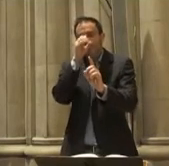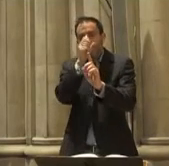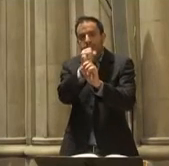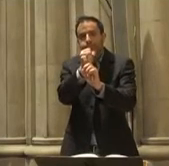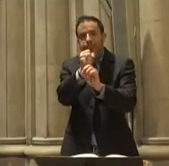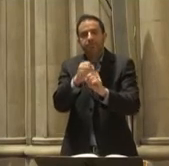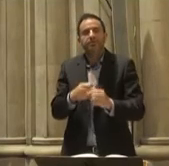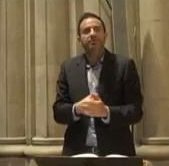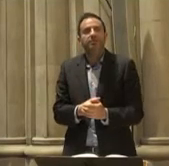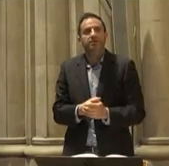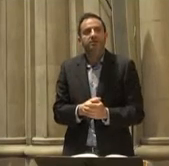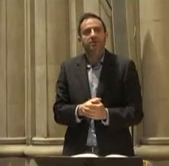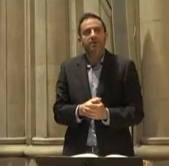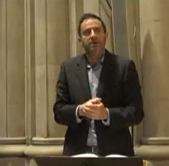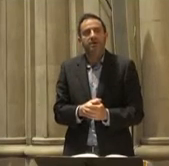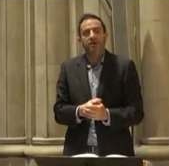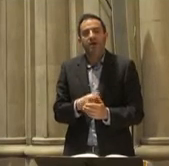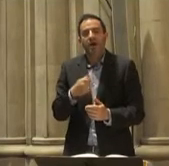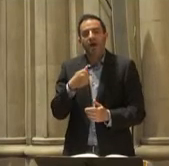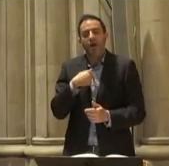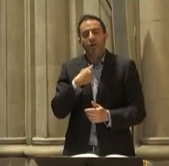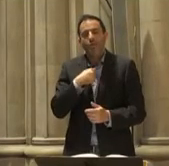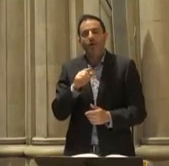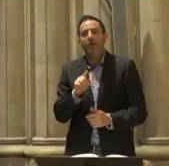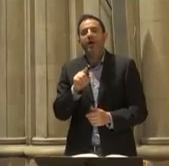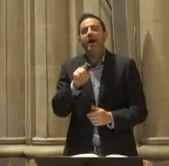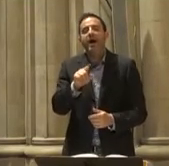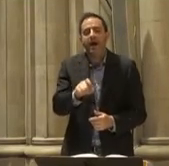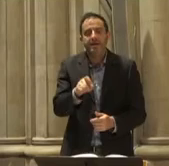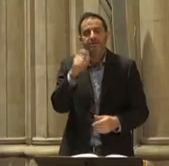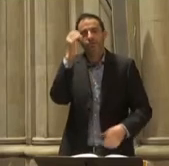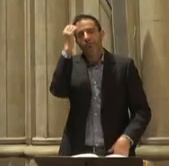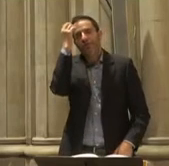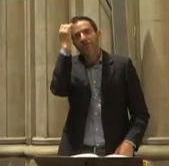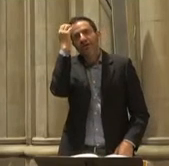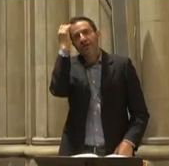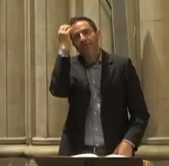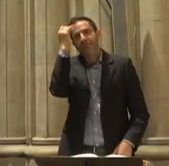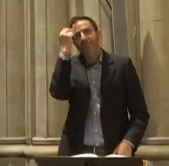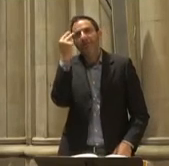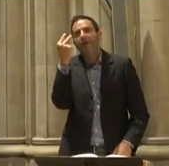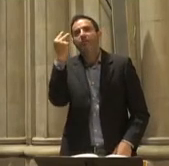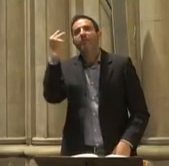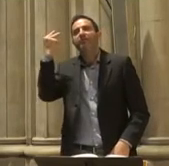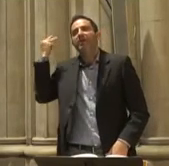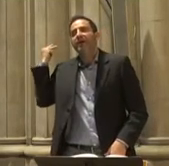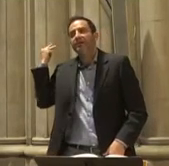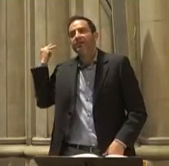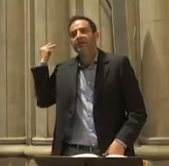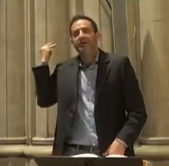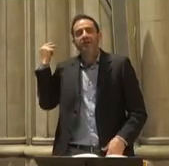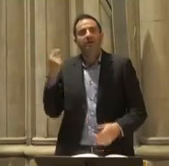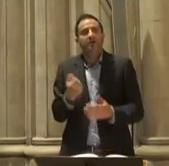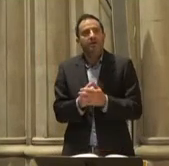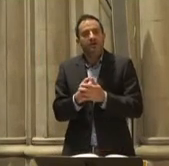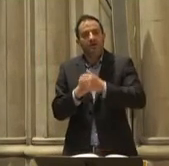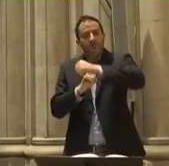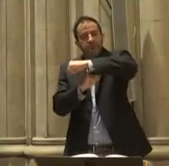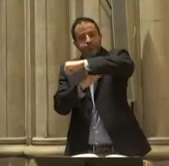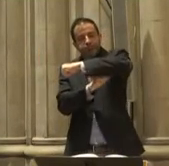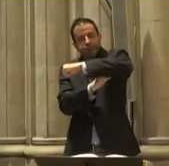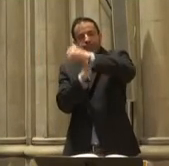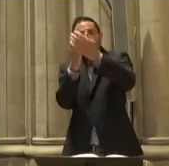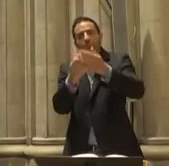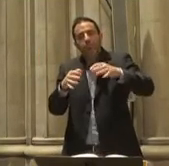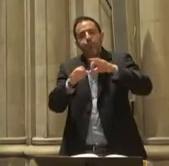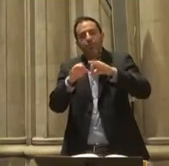day, we are asked to consider and reflect on something of fundamental importance